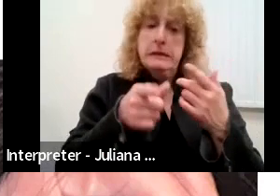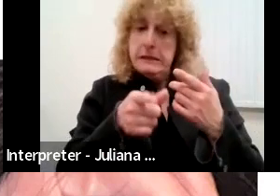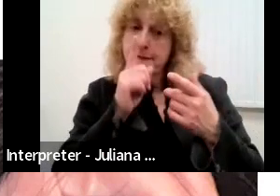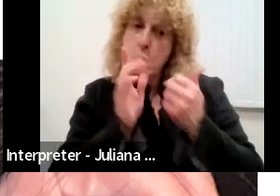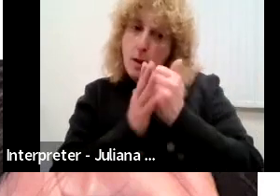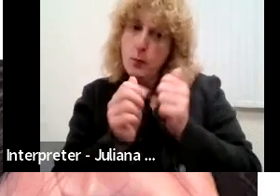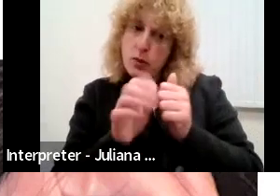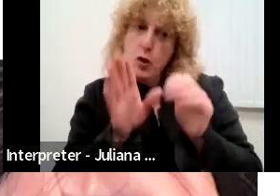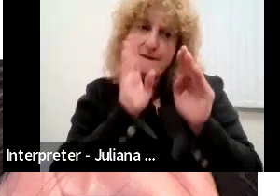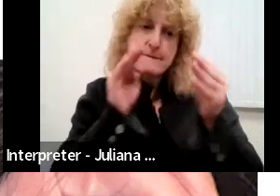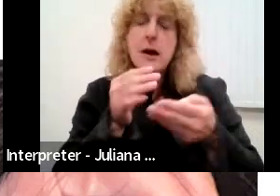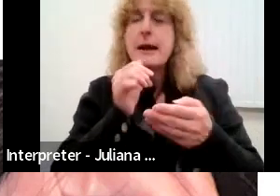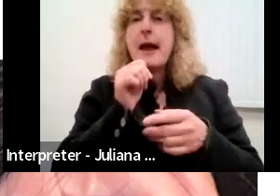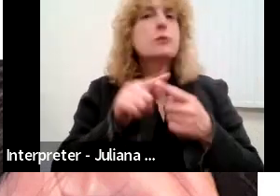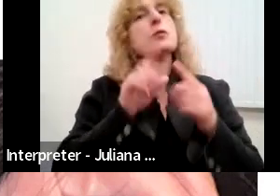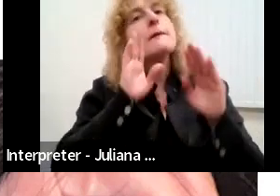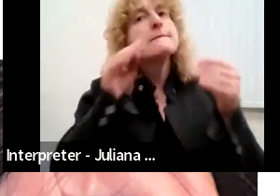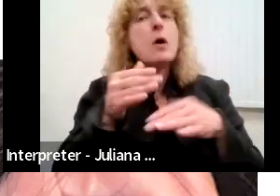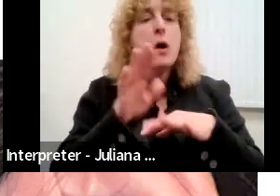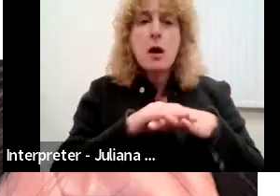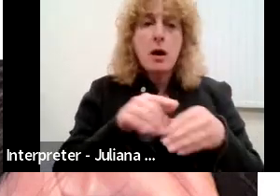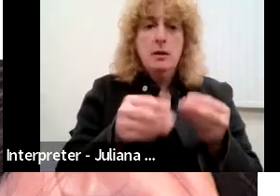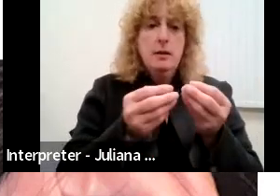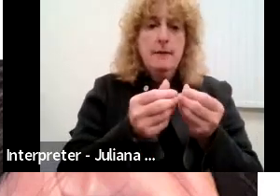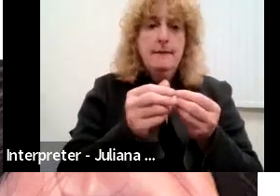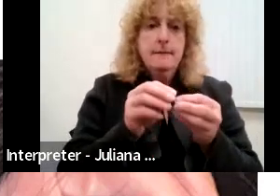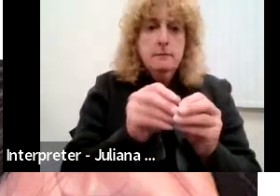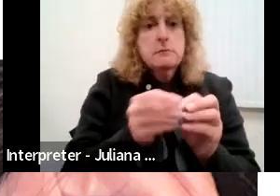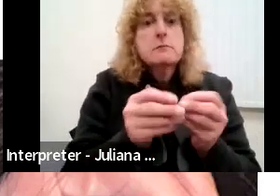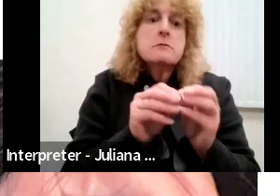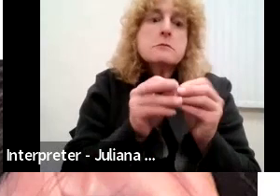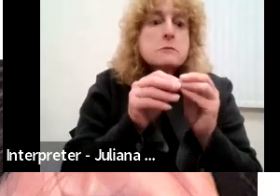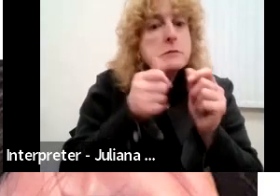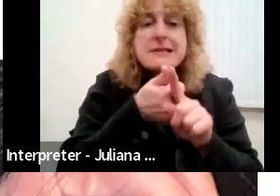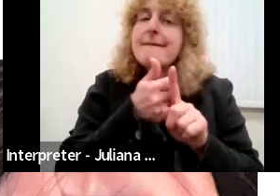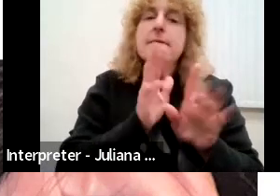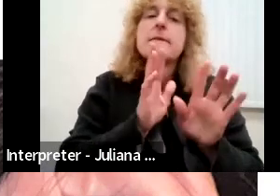of focus onto the fidget itself. Does that make sense?